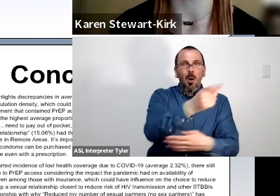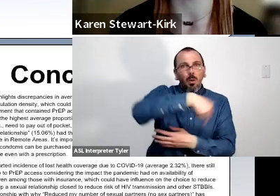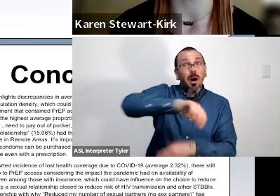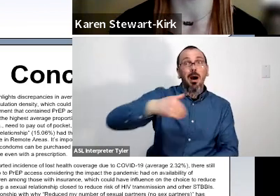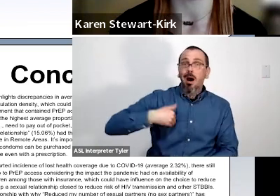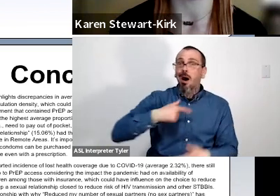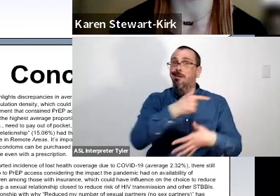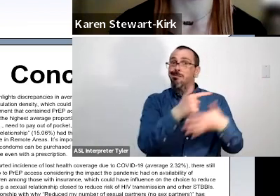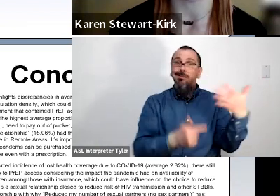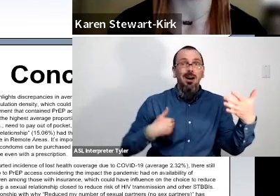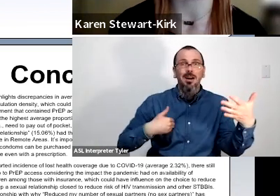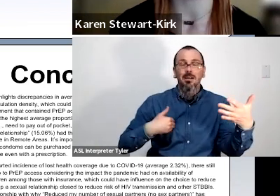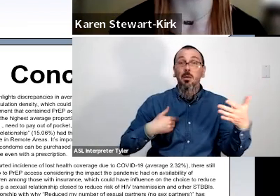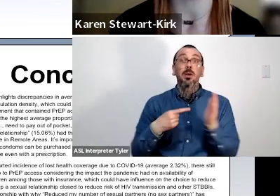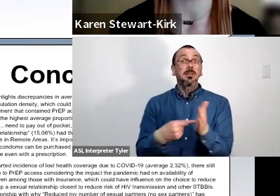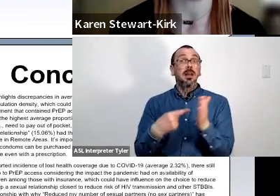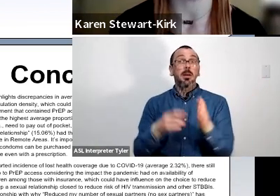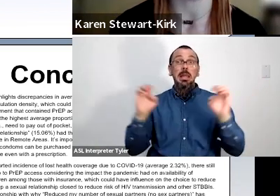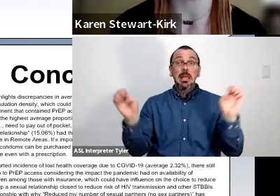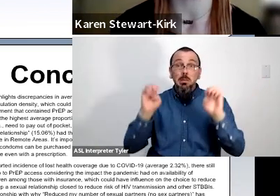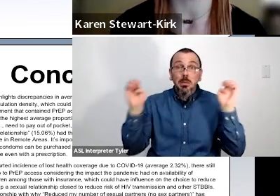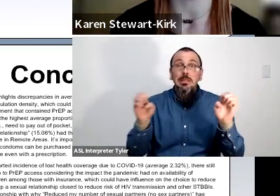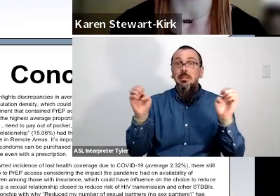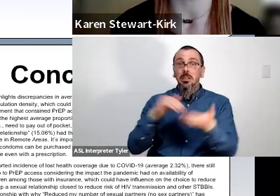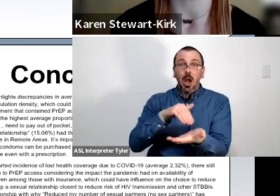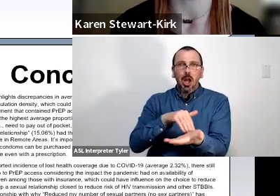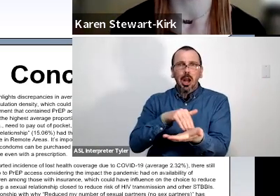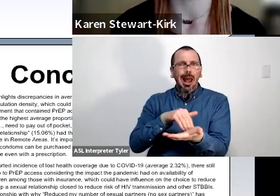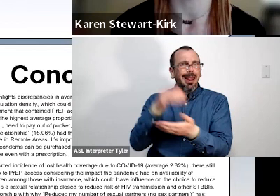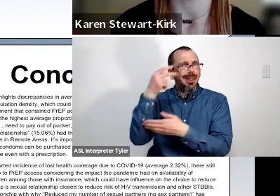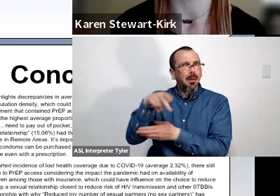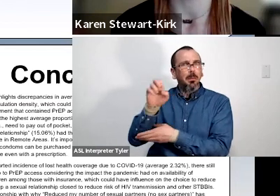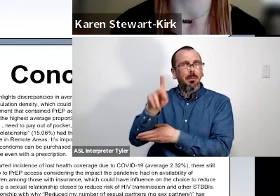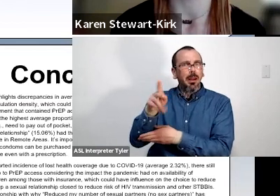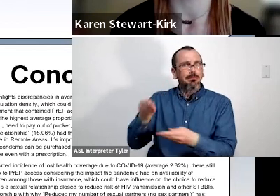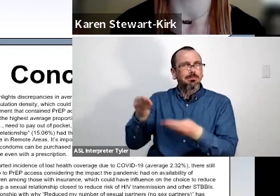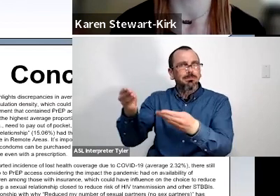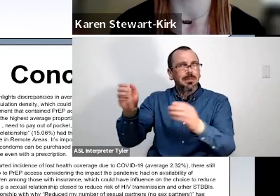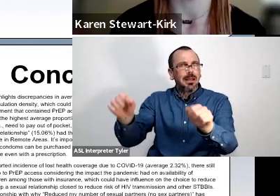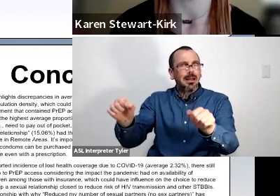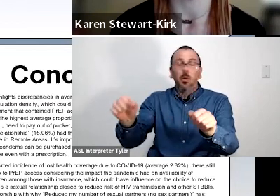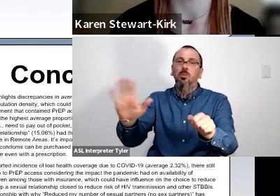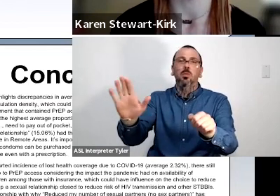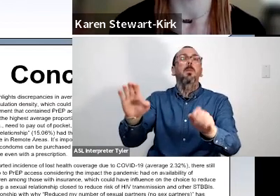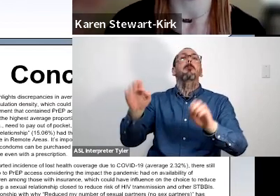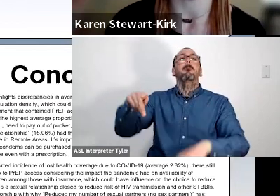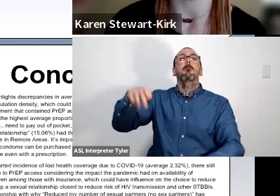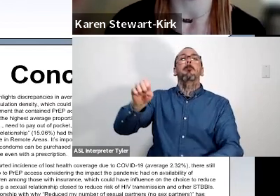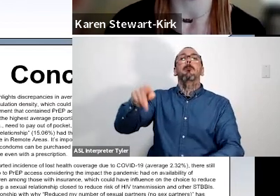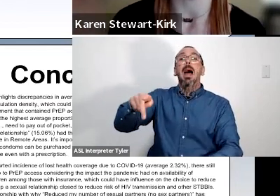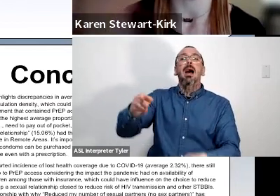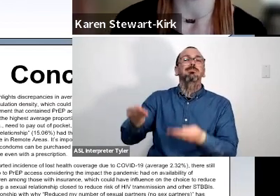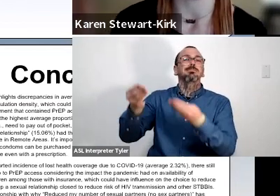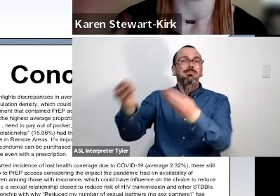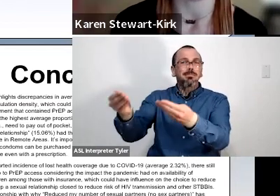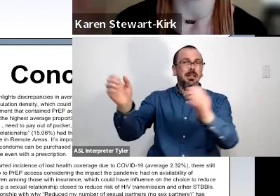emergency doctor could give out PrEP. I think they can hand out PEP. Maybe don't quote me on that. That's only based on my my own experiences here in